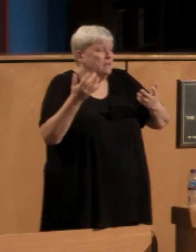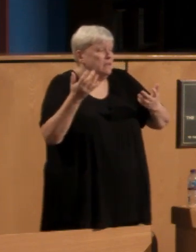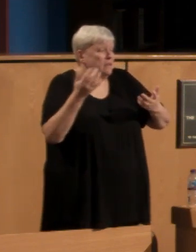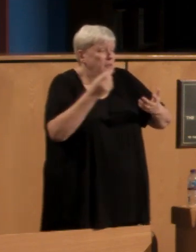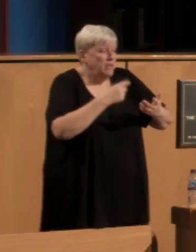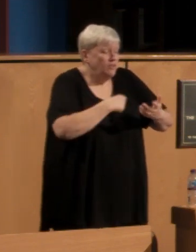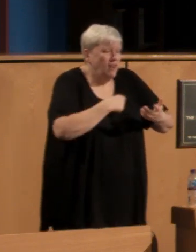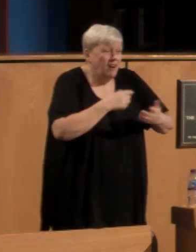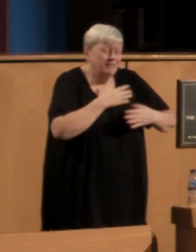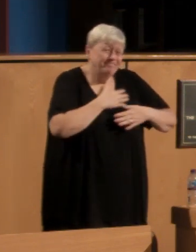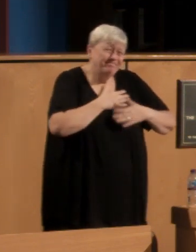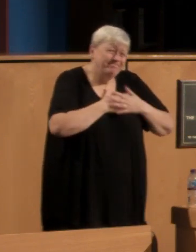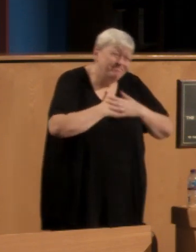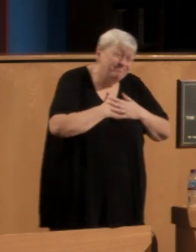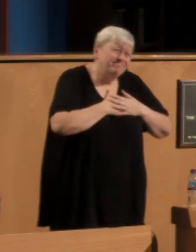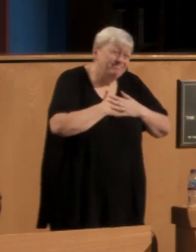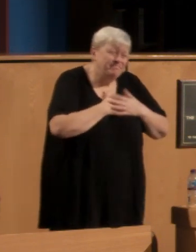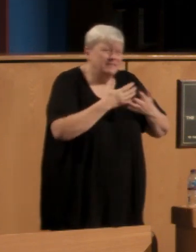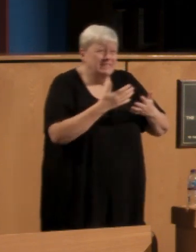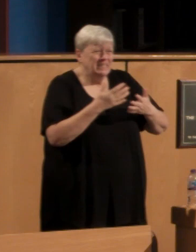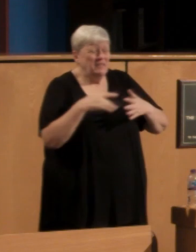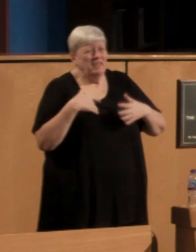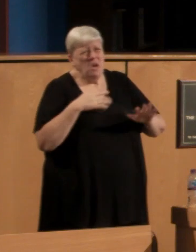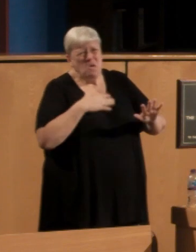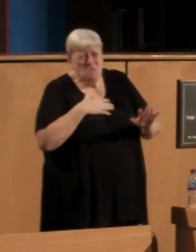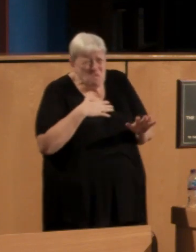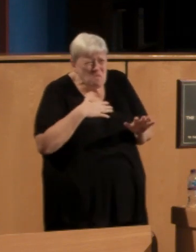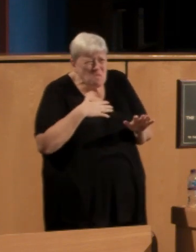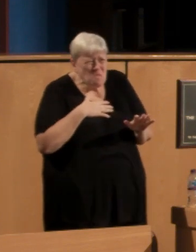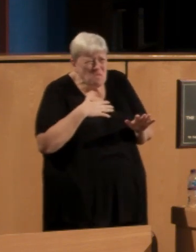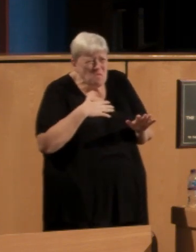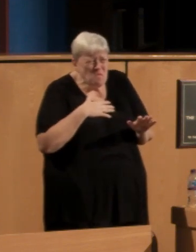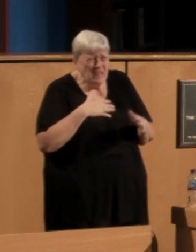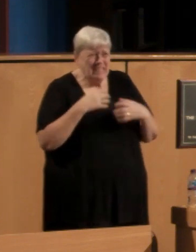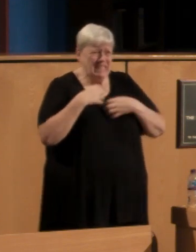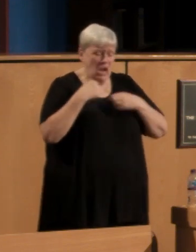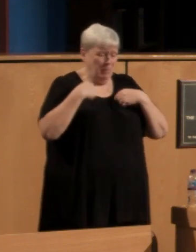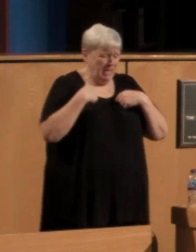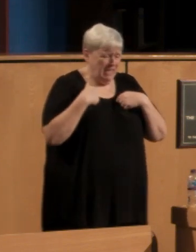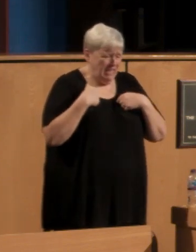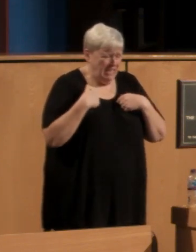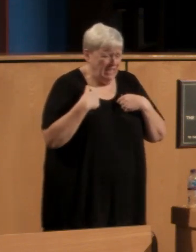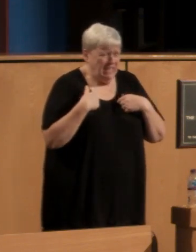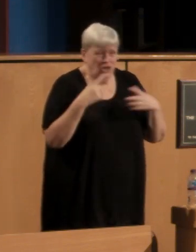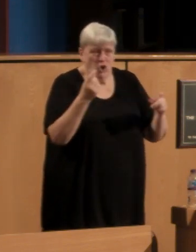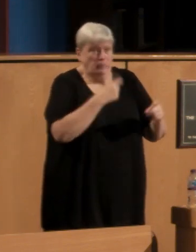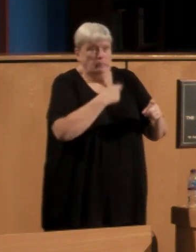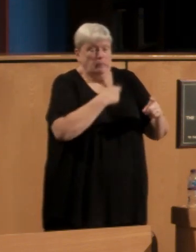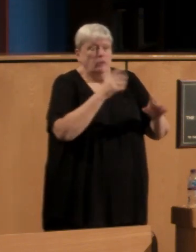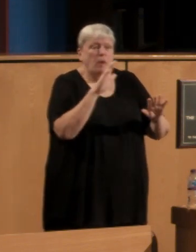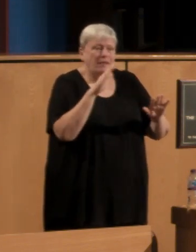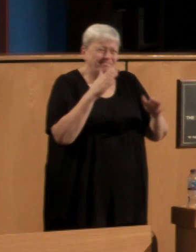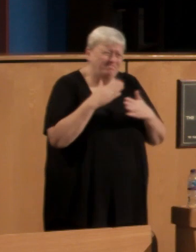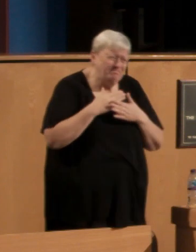heart bleed a little bit, that just make you just go, oh, that really scares me, not in a heart-racing way, but in a sort